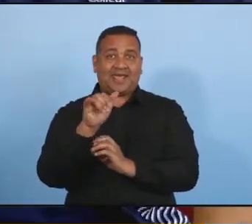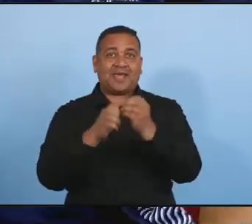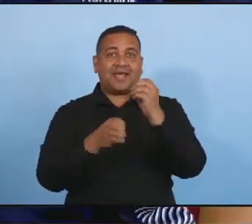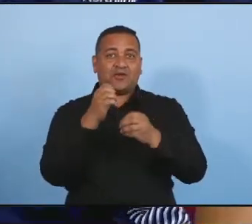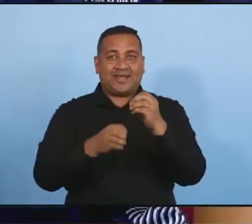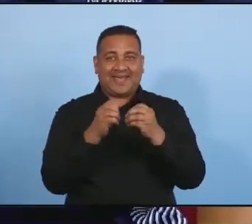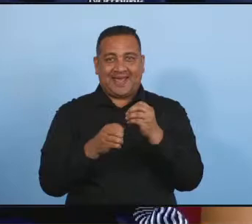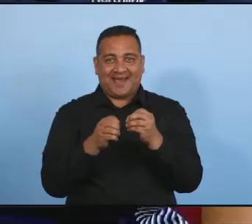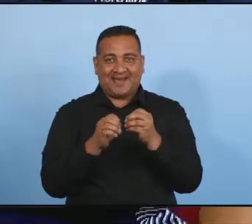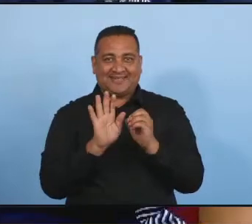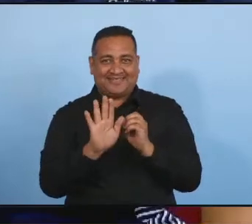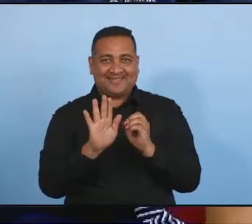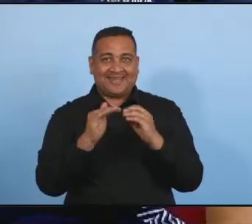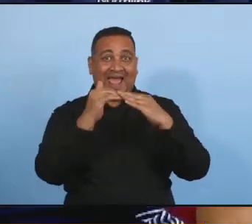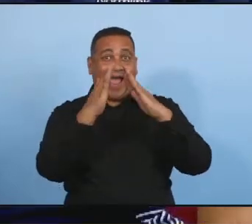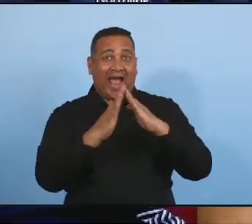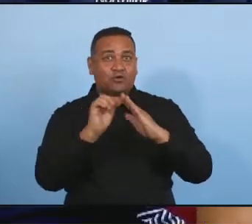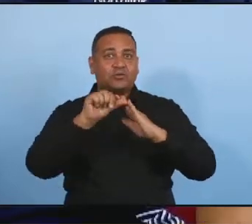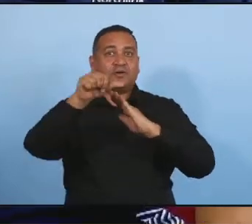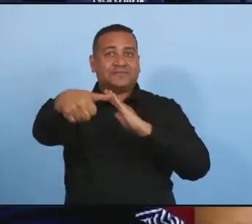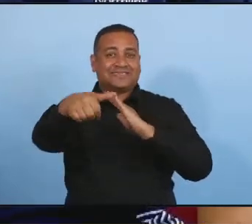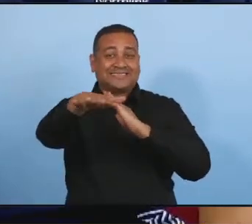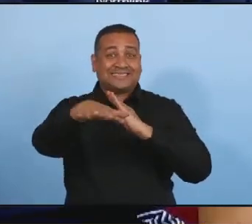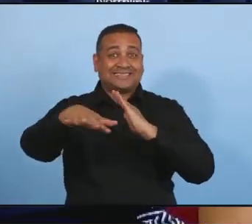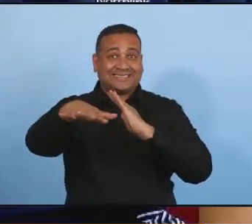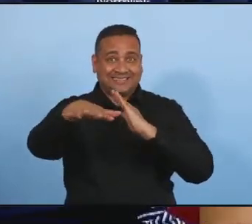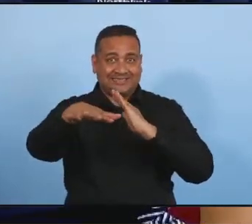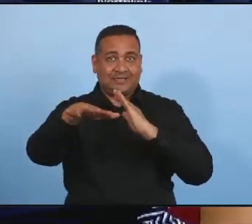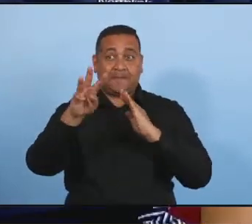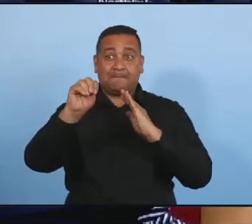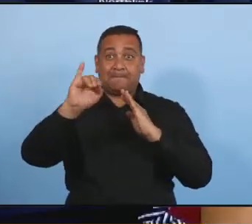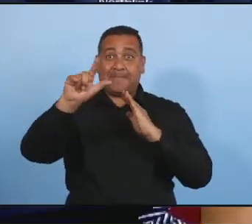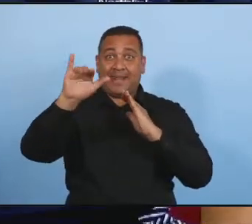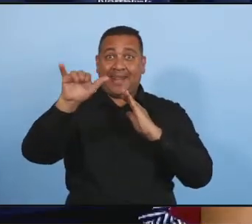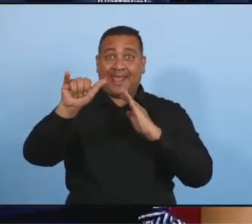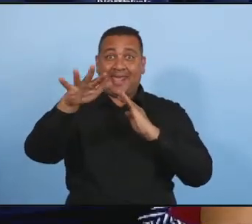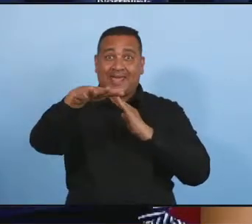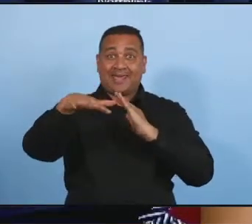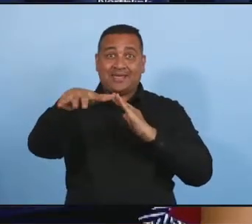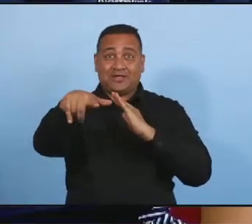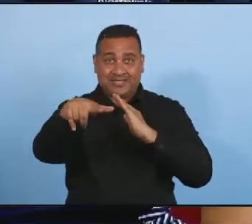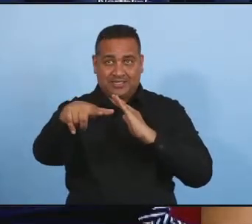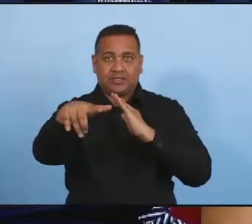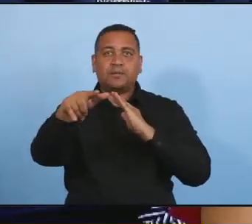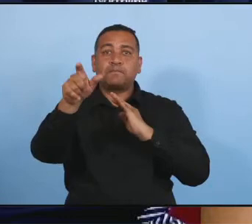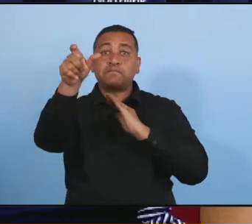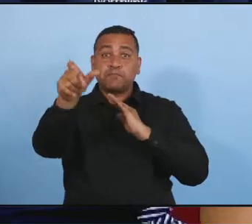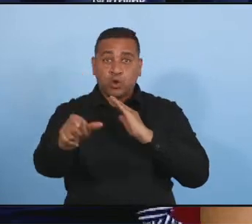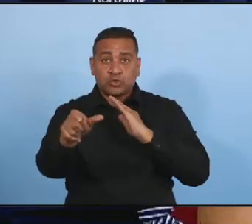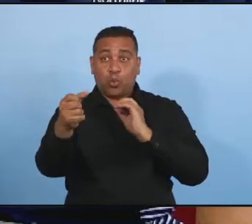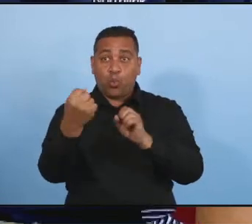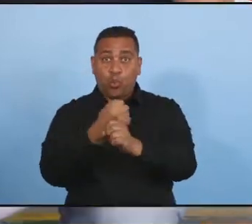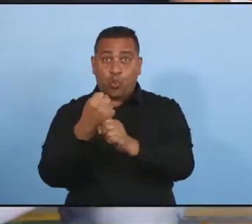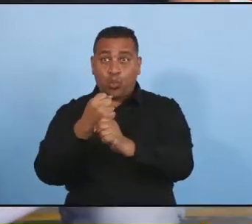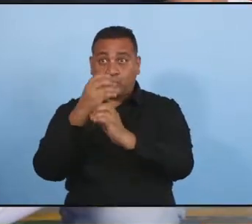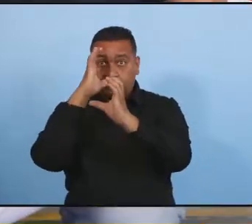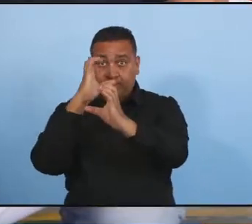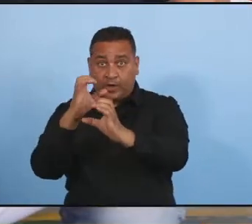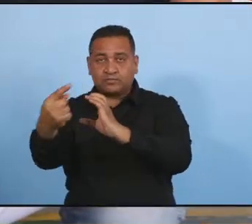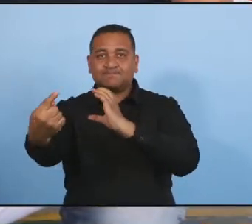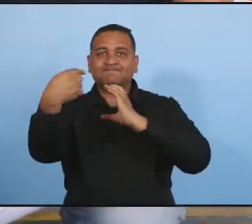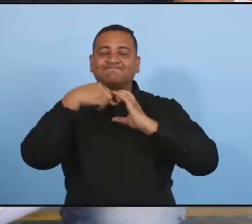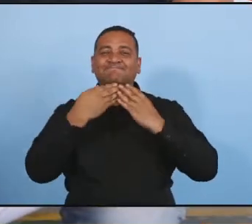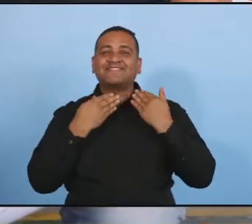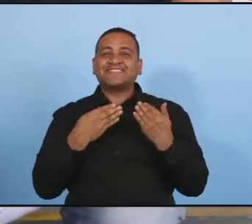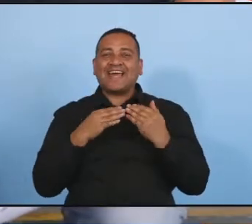those are milling machines behind us, but for example, if somebody has only worked in one specific field, they may not have